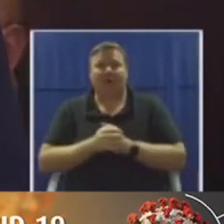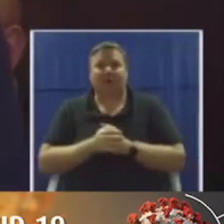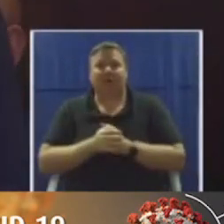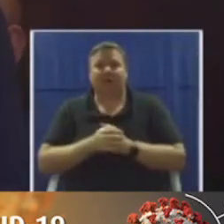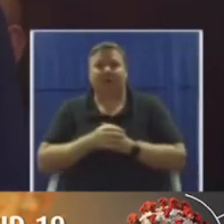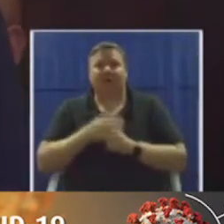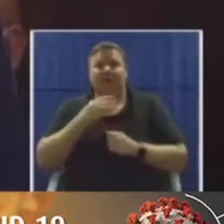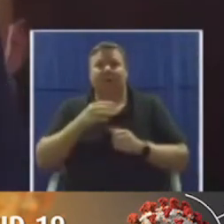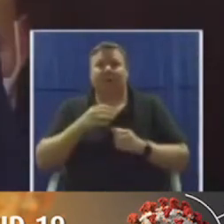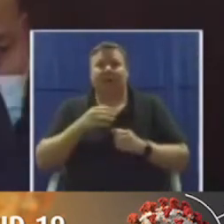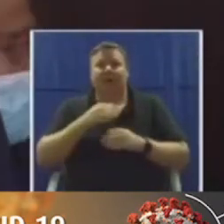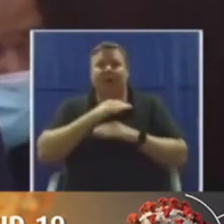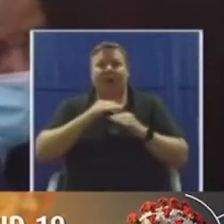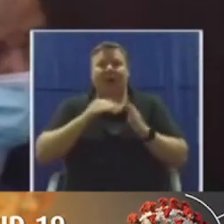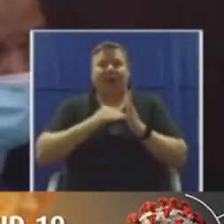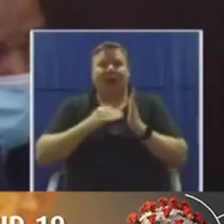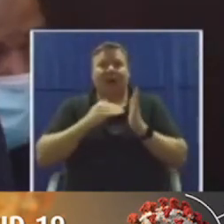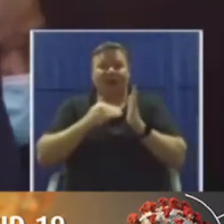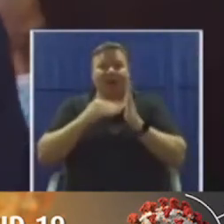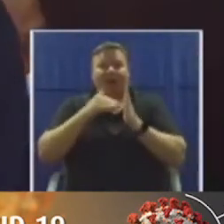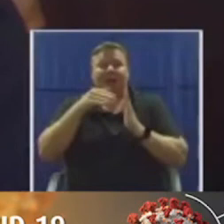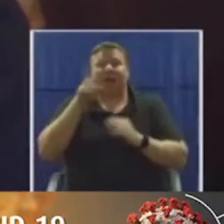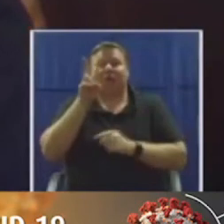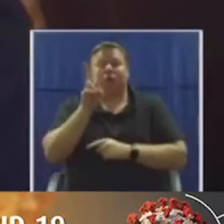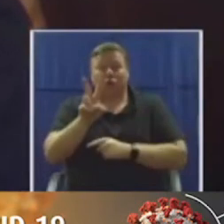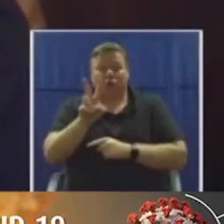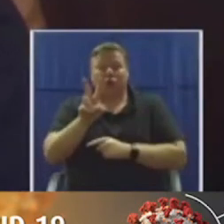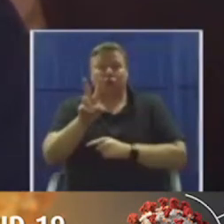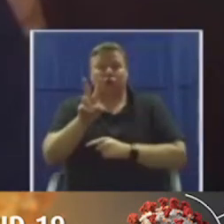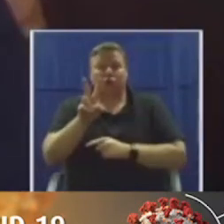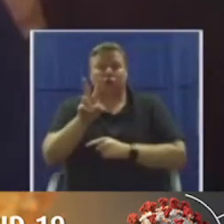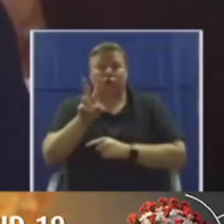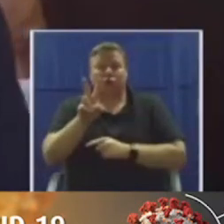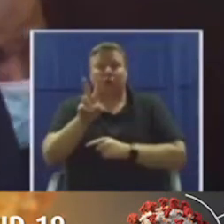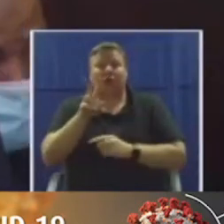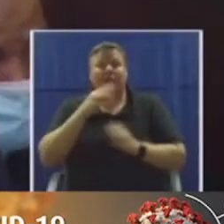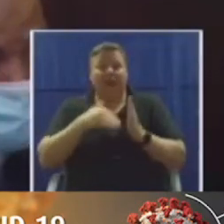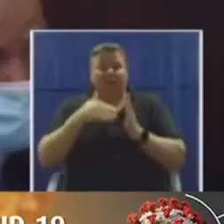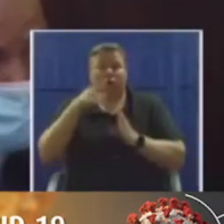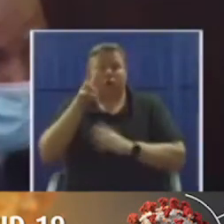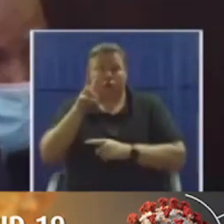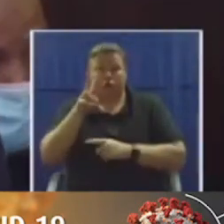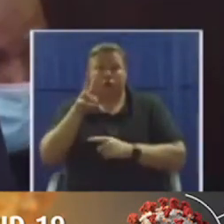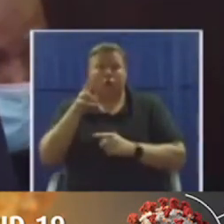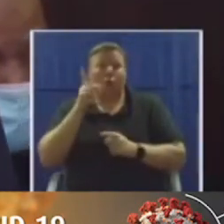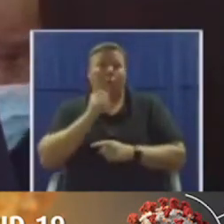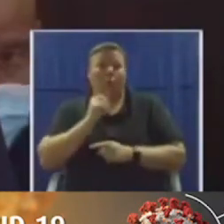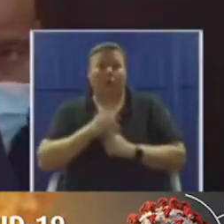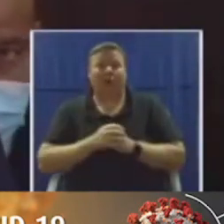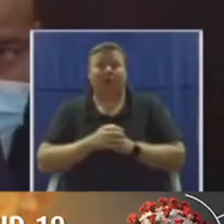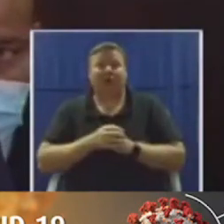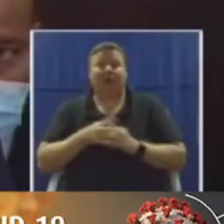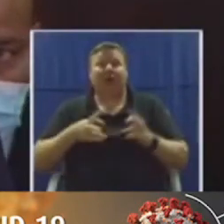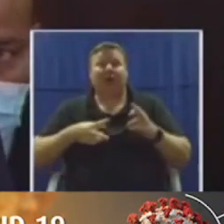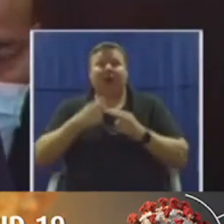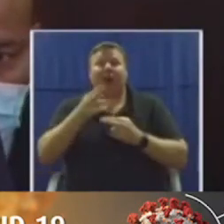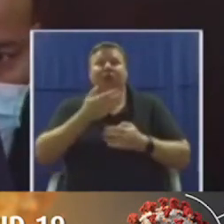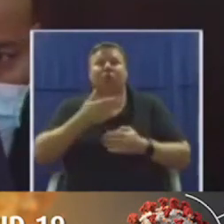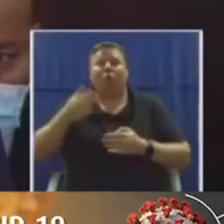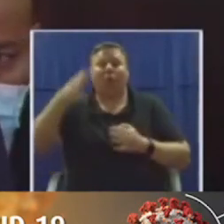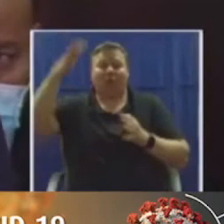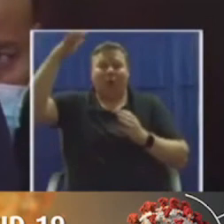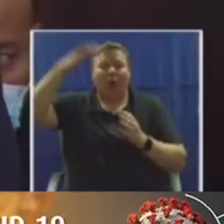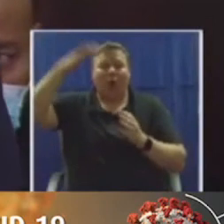system. Now, for those of you who need a brush up in your geography from high school, as I did, a cut-off low, also known as a weatherman's